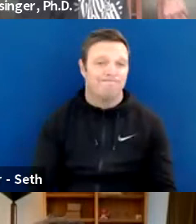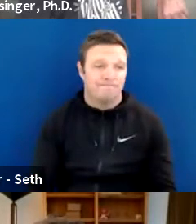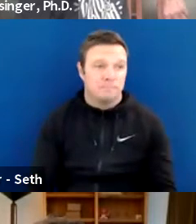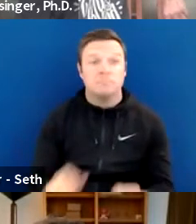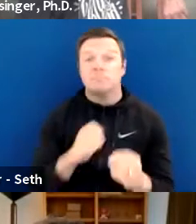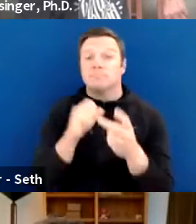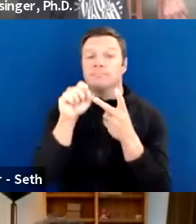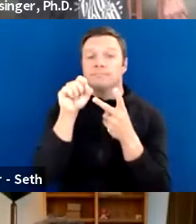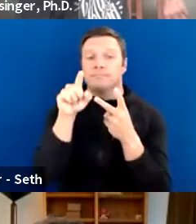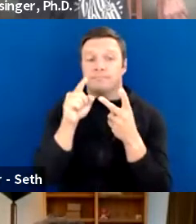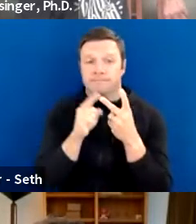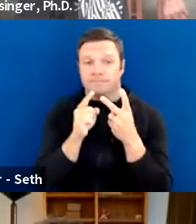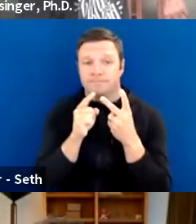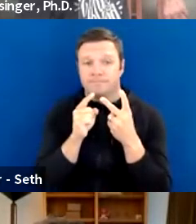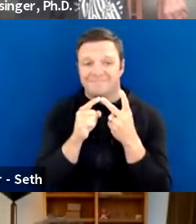2.